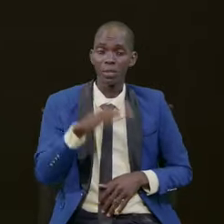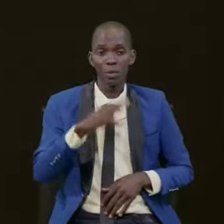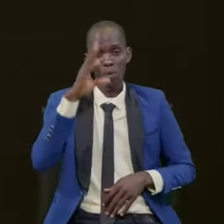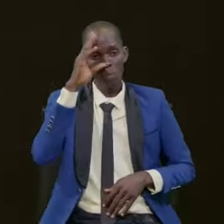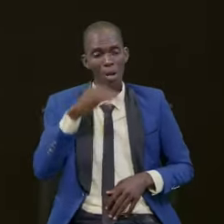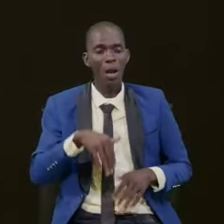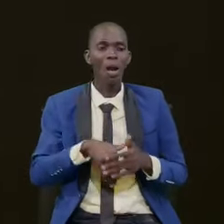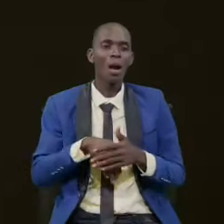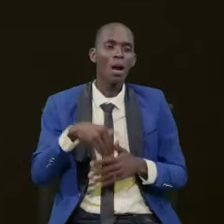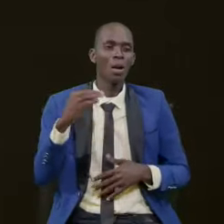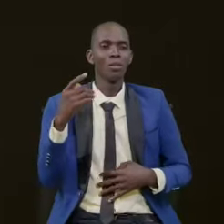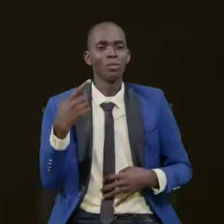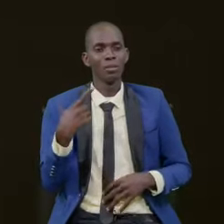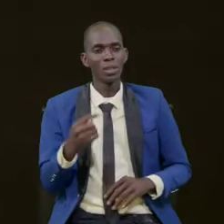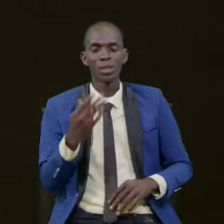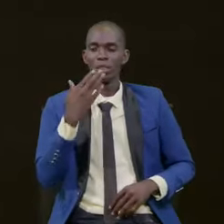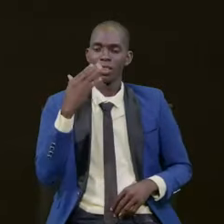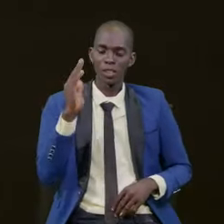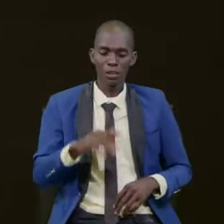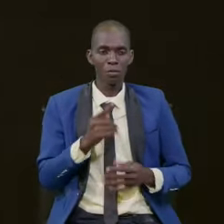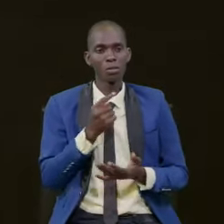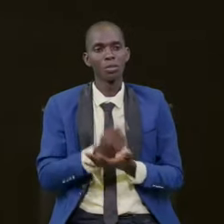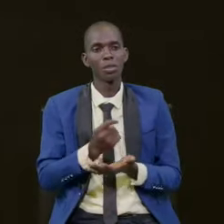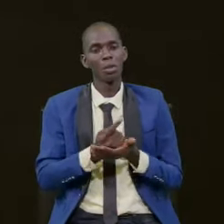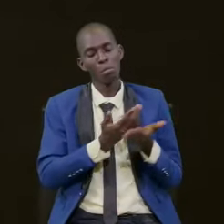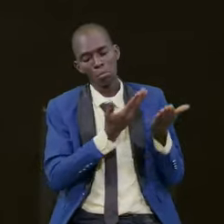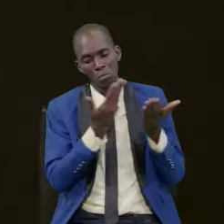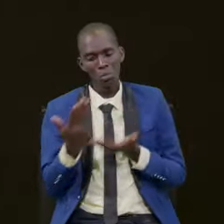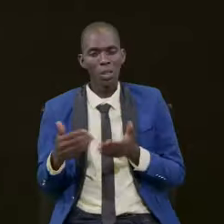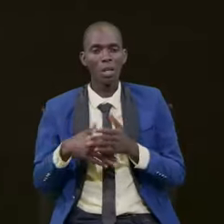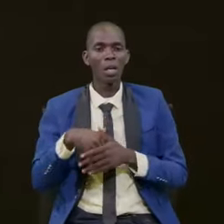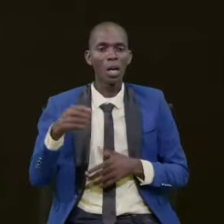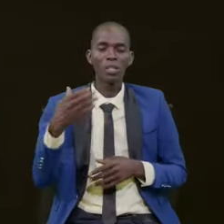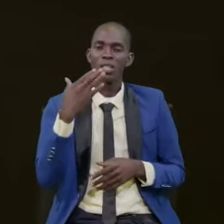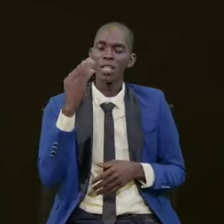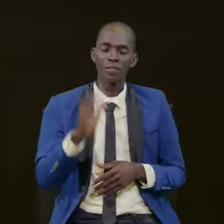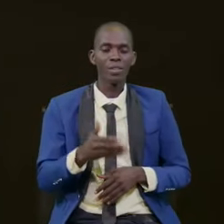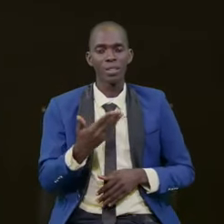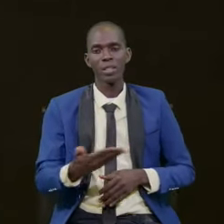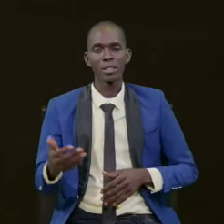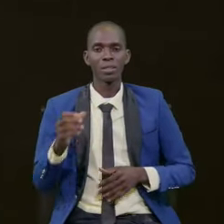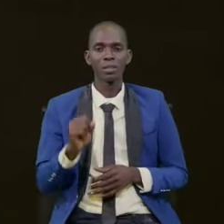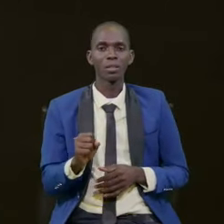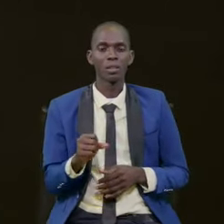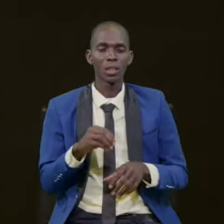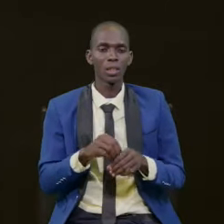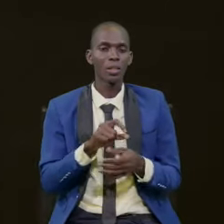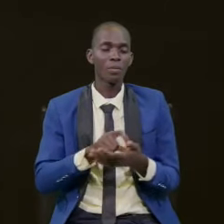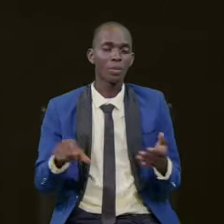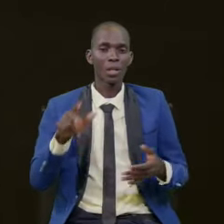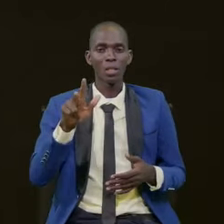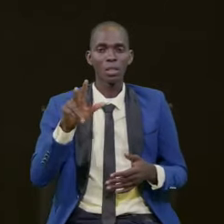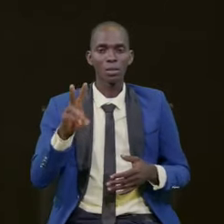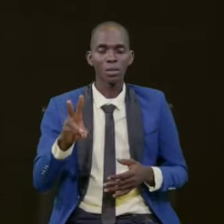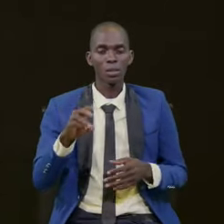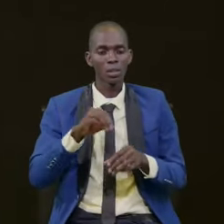out of the evil treasure bringeth forth evil things. Verse 36,